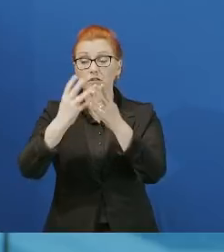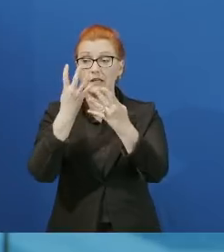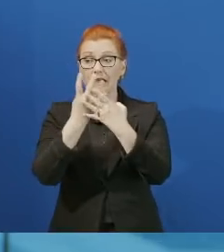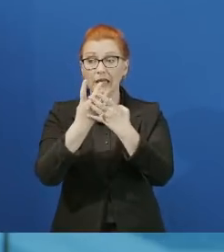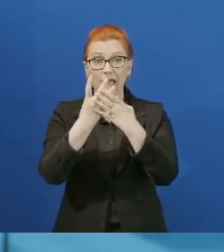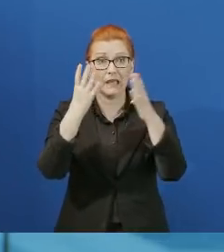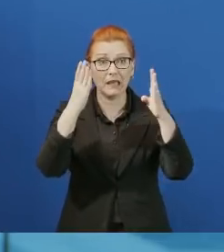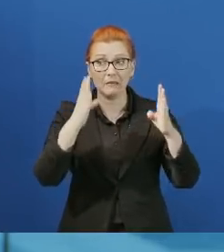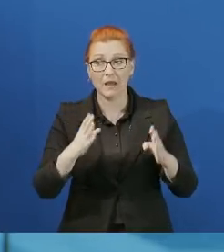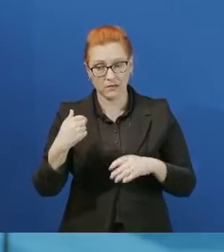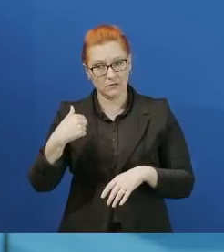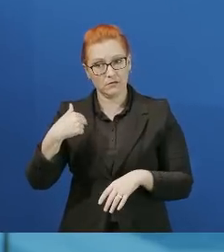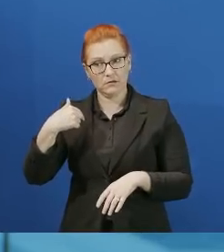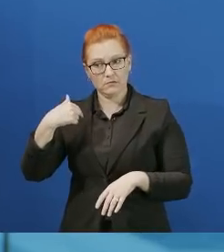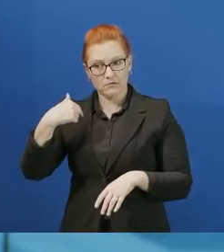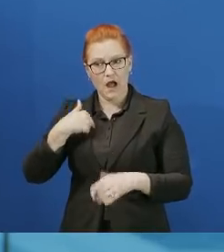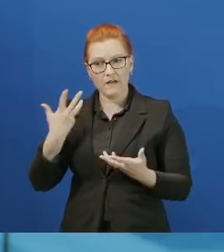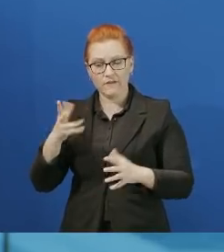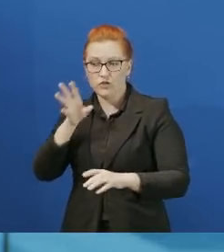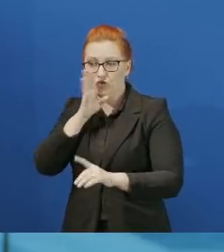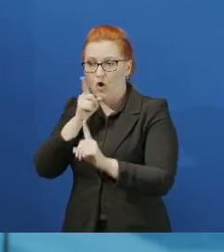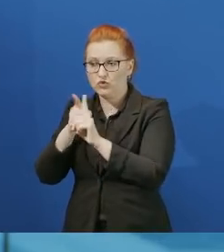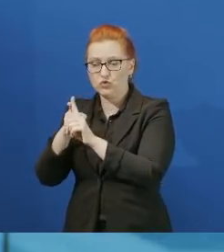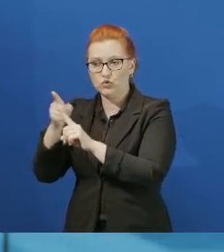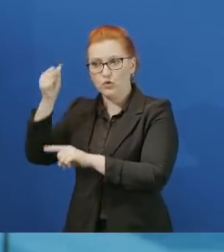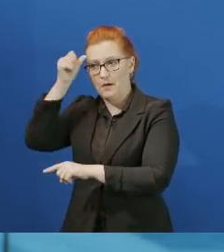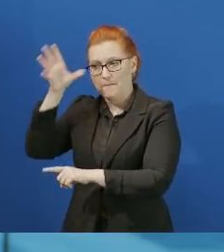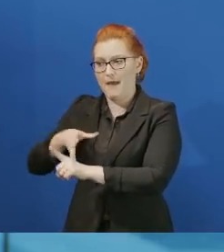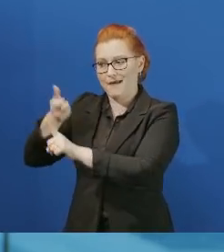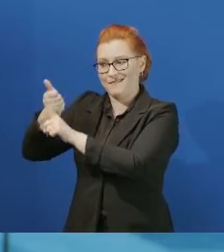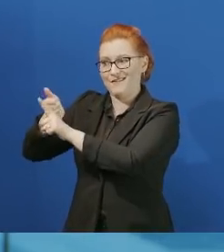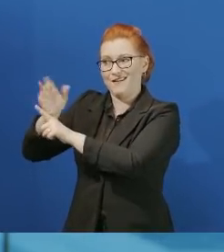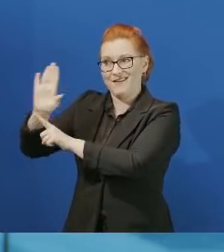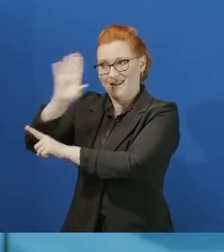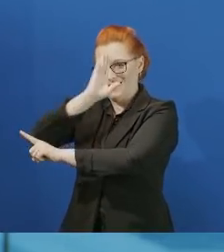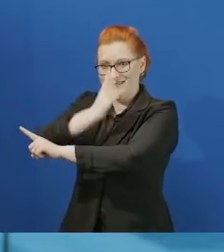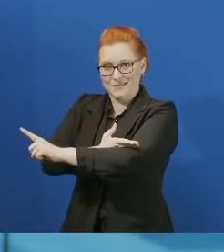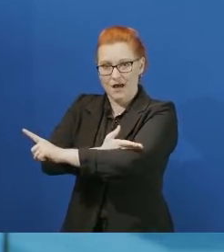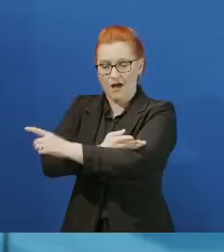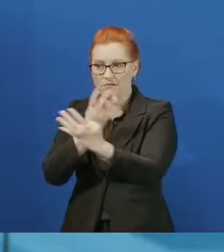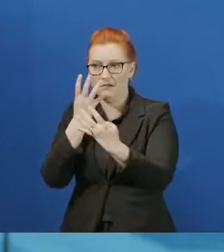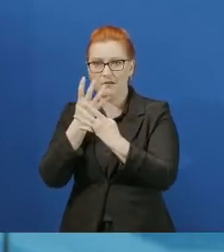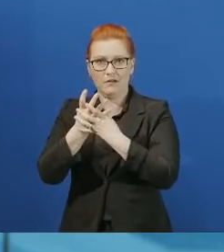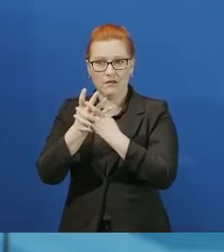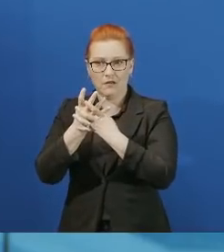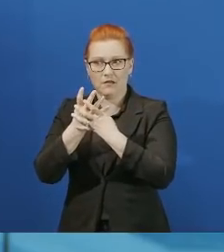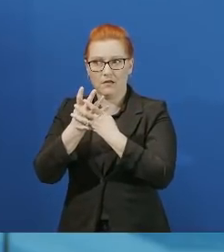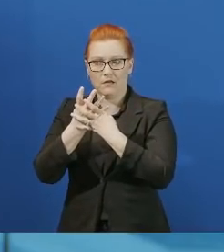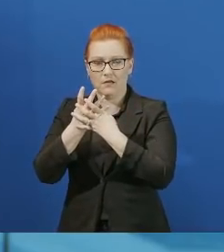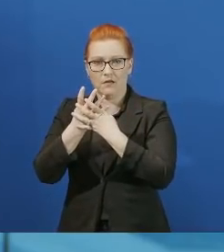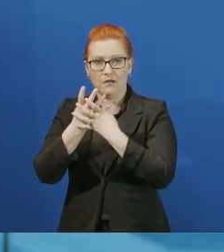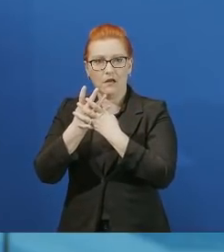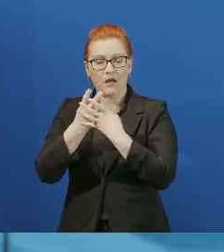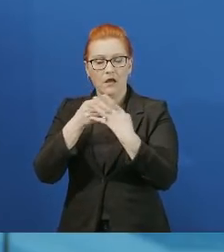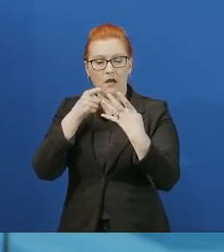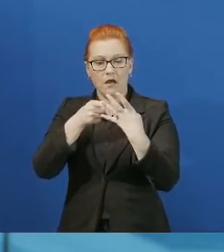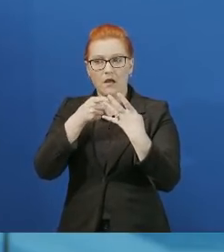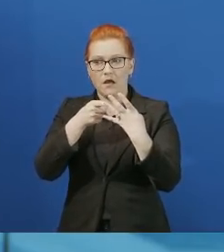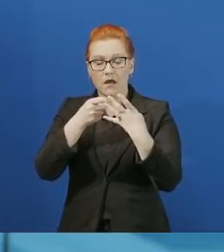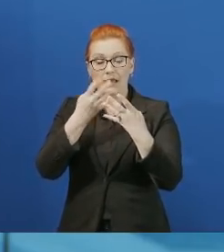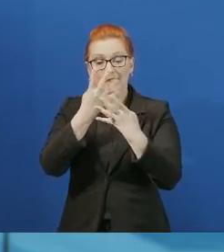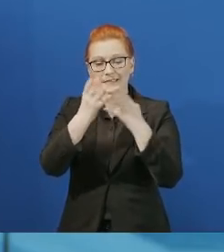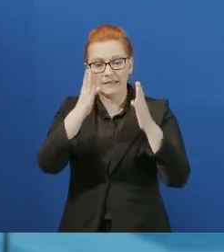death row inmate son was caught up in squalor because he was placed in a separate facility to be treated for